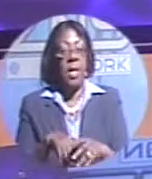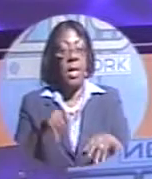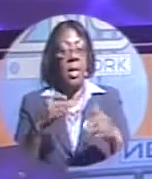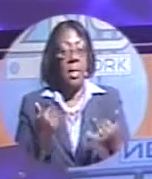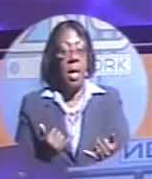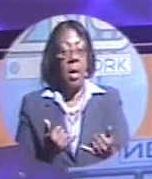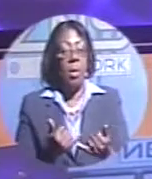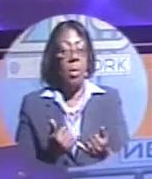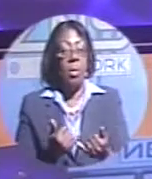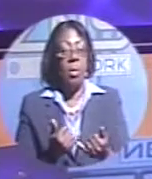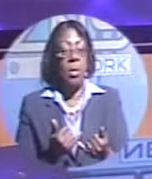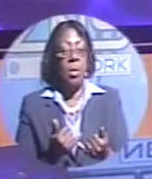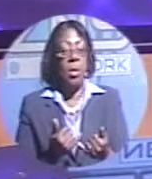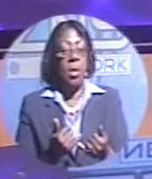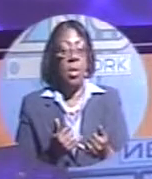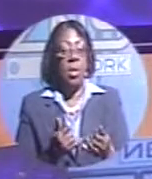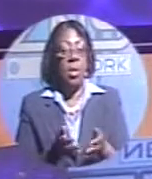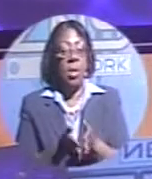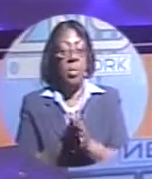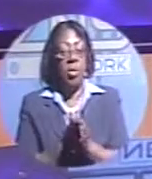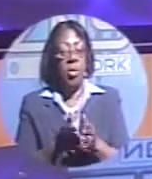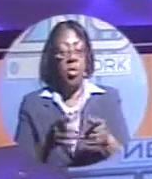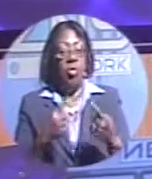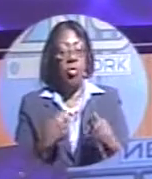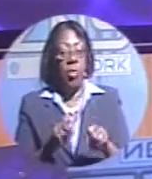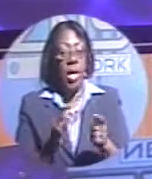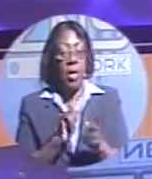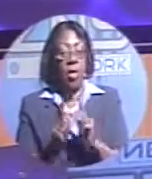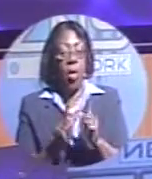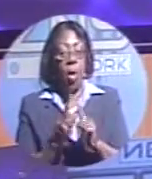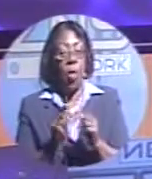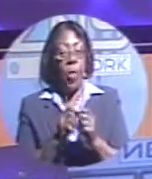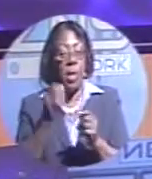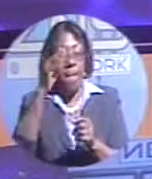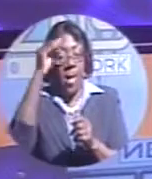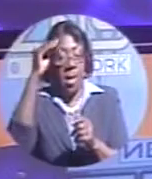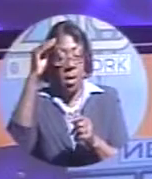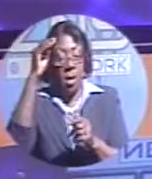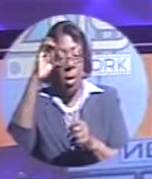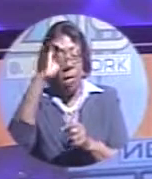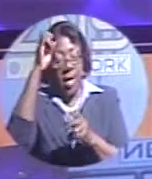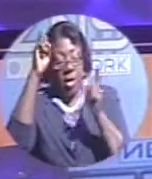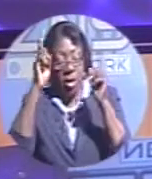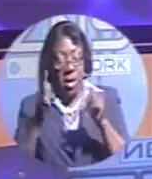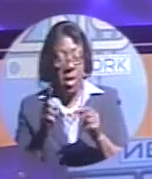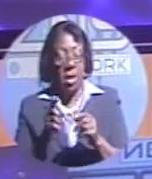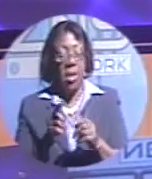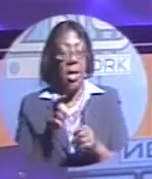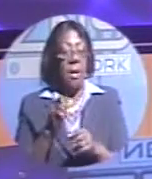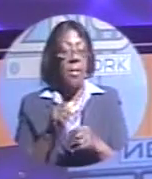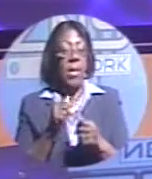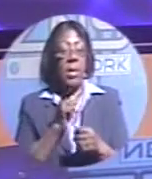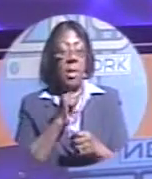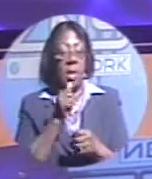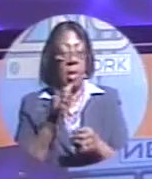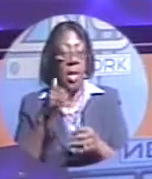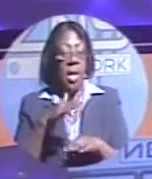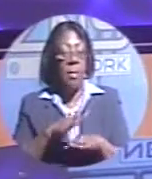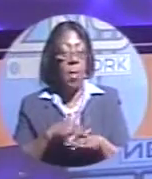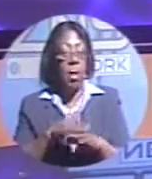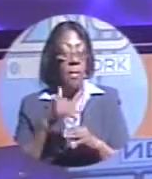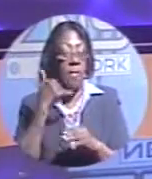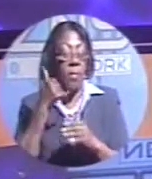get feedback from the Minister of Education. However, we can tell you that school repairs in New Providence and Grand Bahama were reportedly